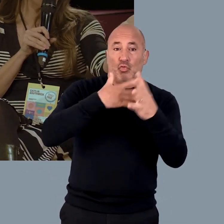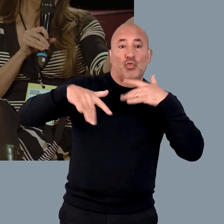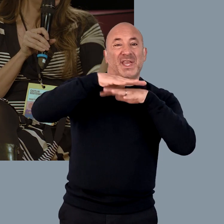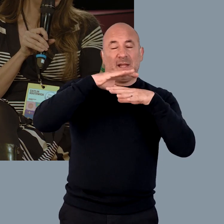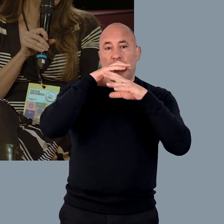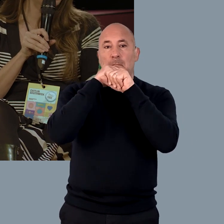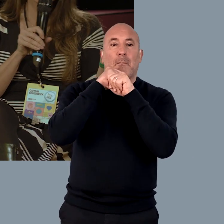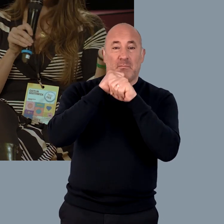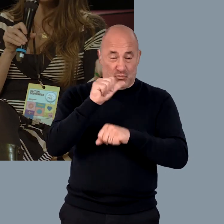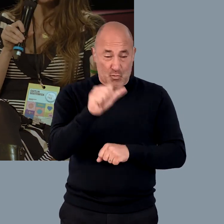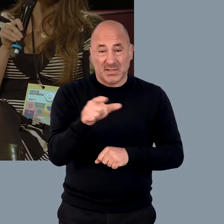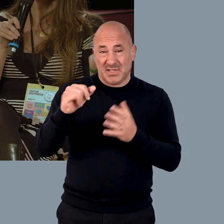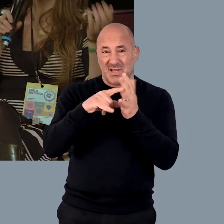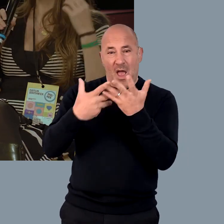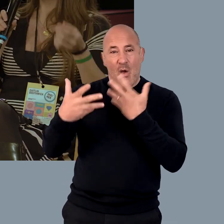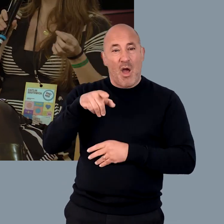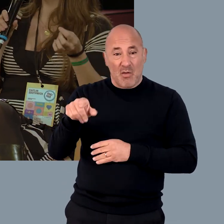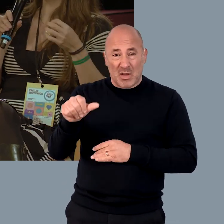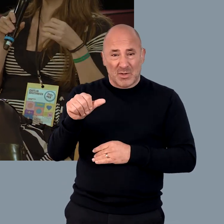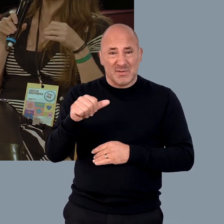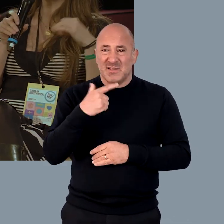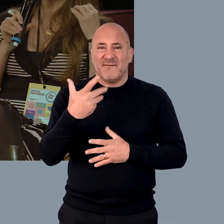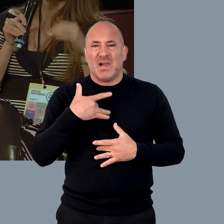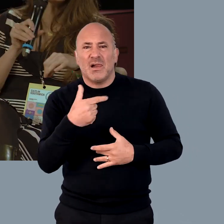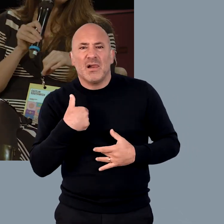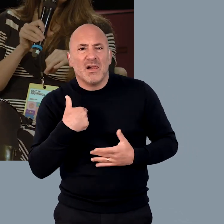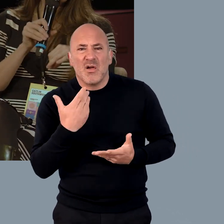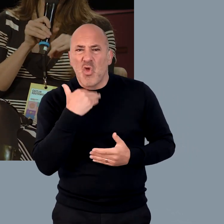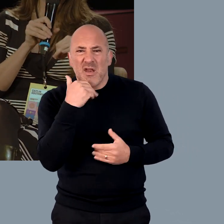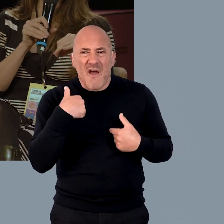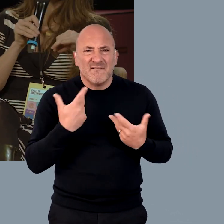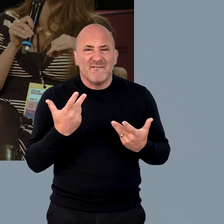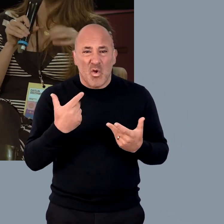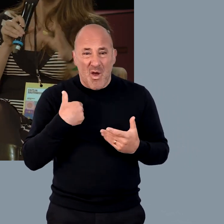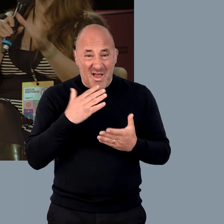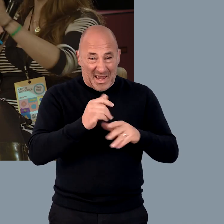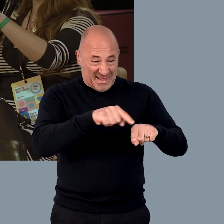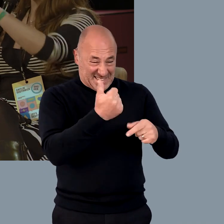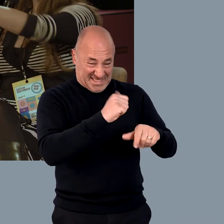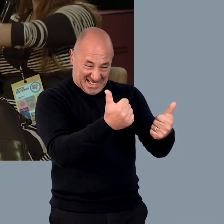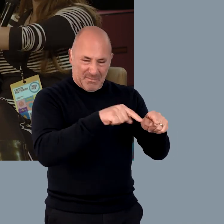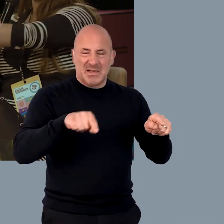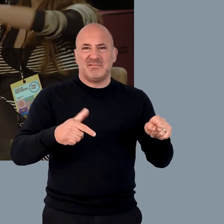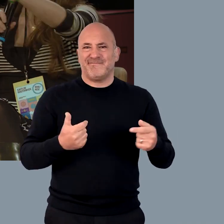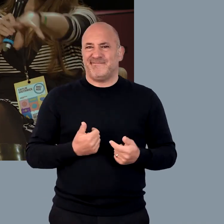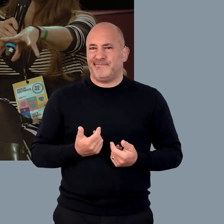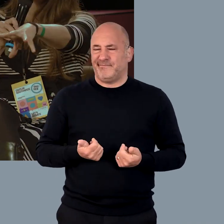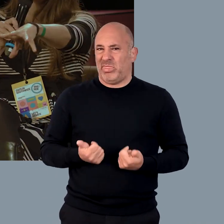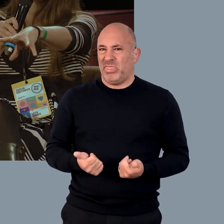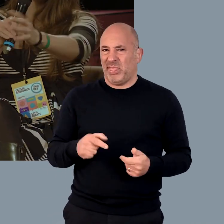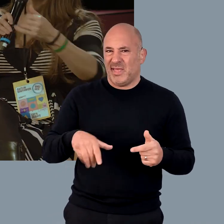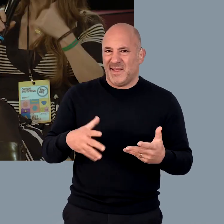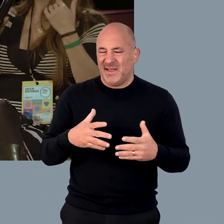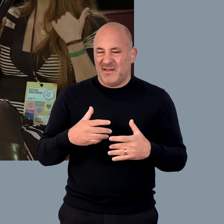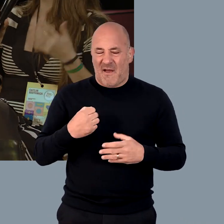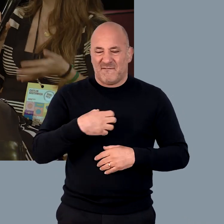green hushing, exactly what Sara was saying. If people don't feel that they're doing enough, or they feel like they're doing really well in one area but not in